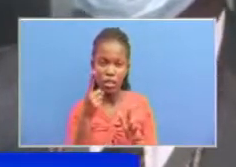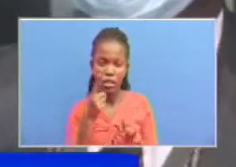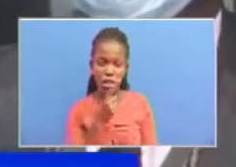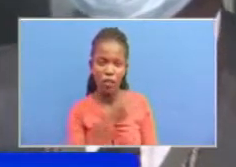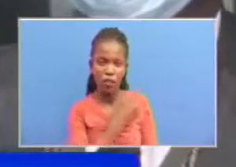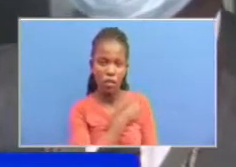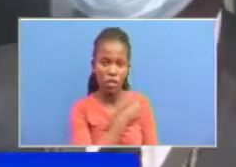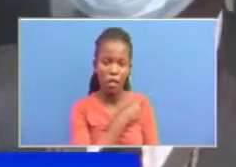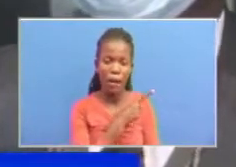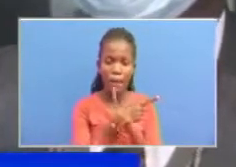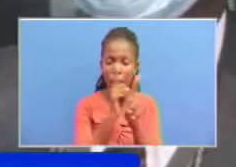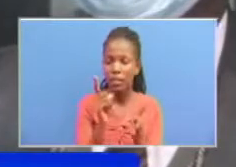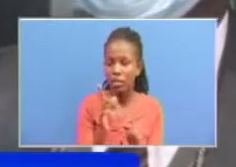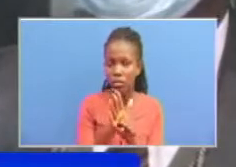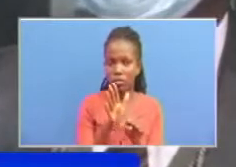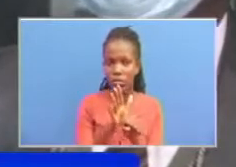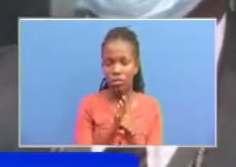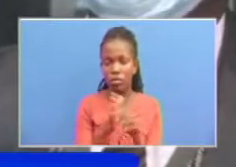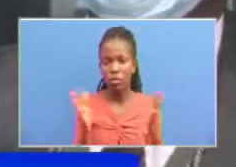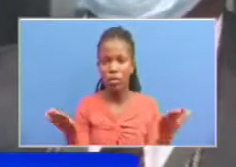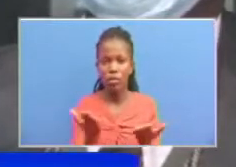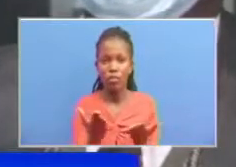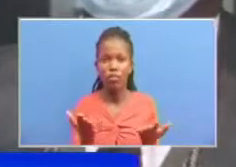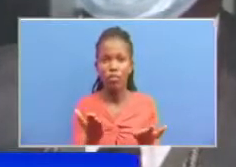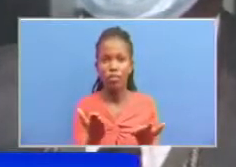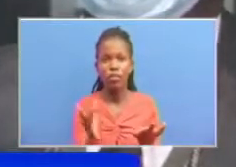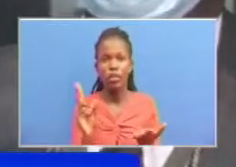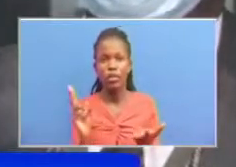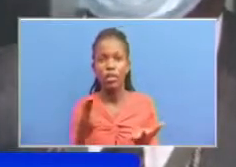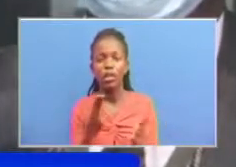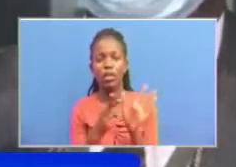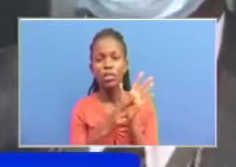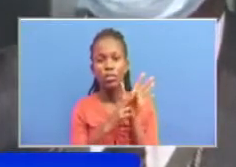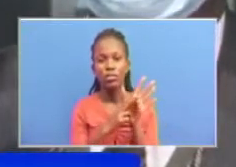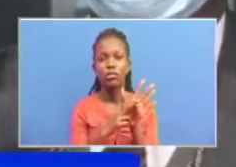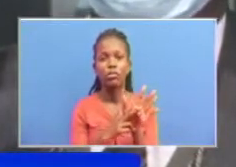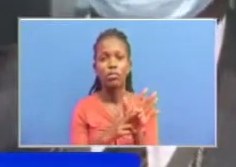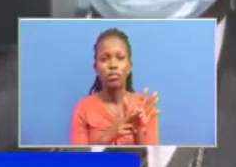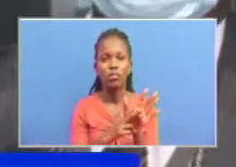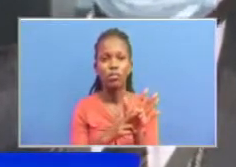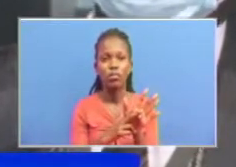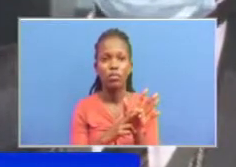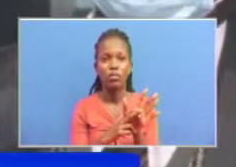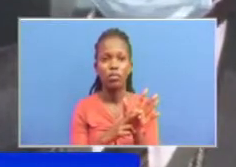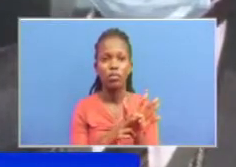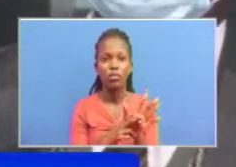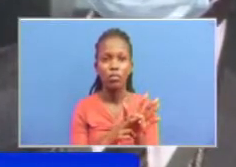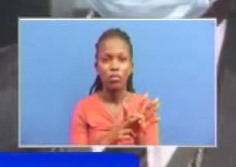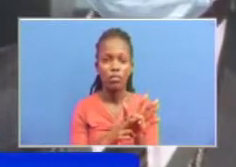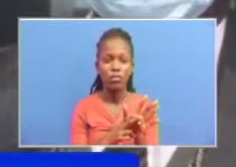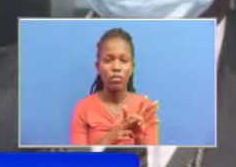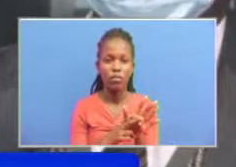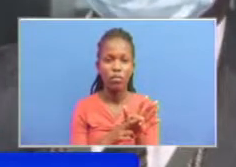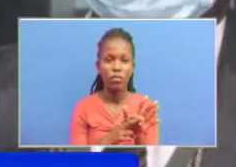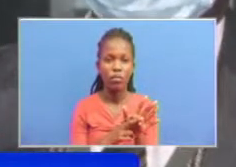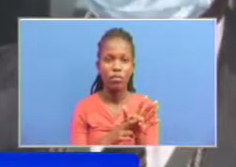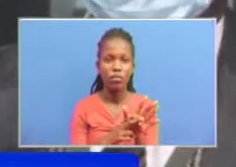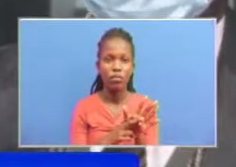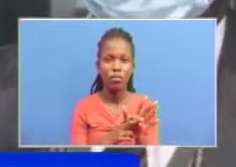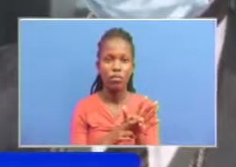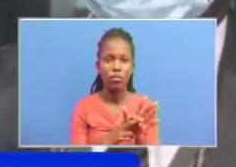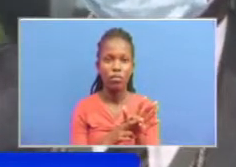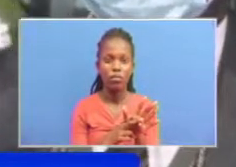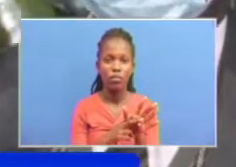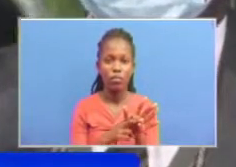But most of us now are at the point where we require the second one. So really, our call to our